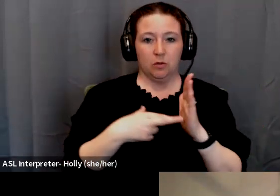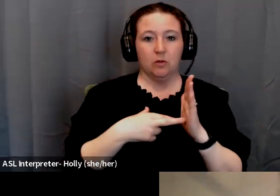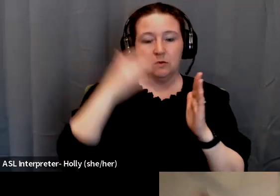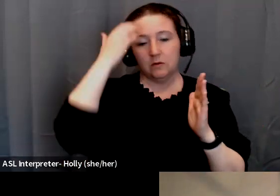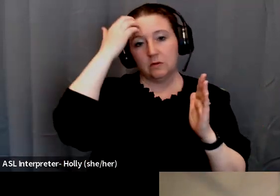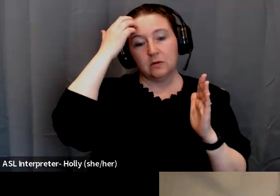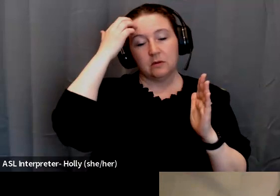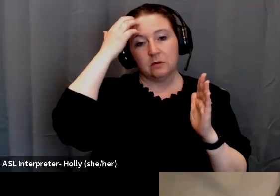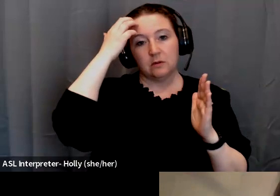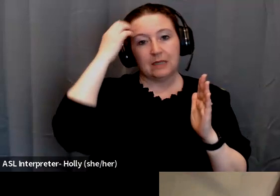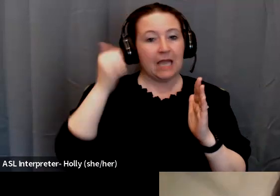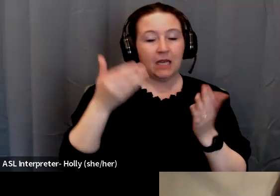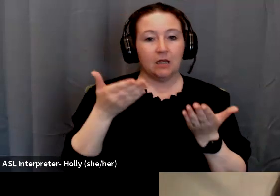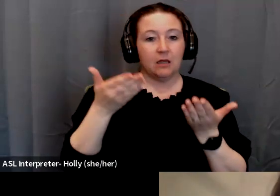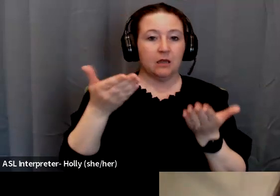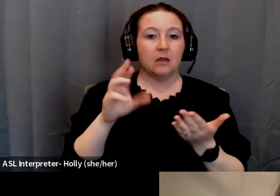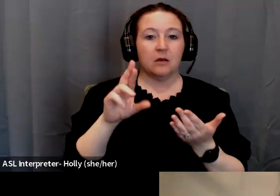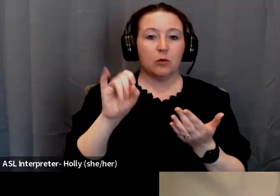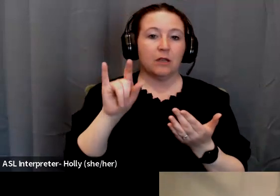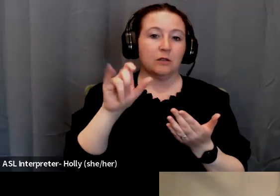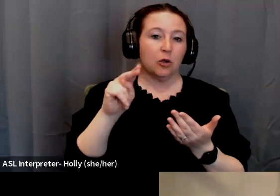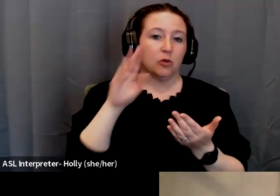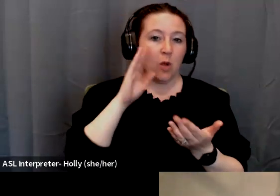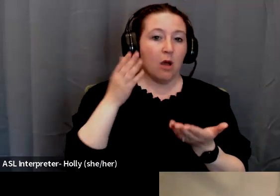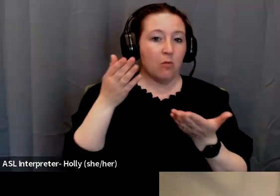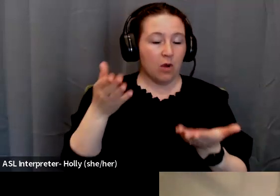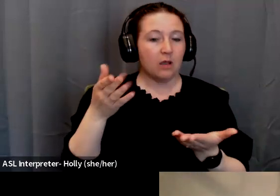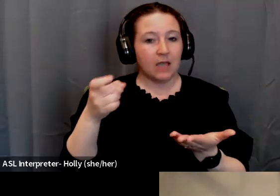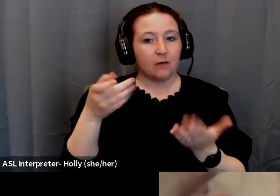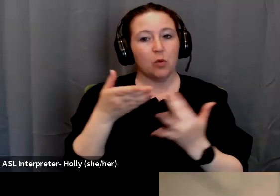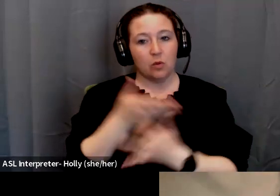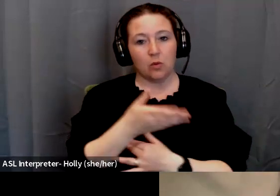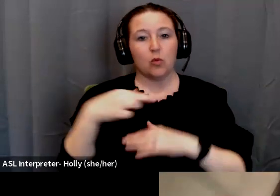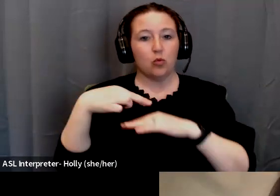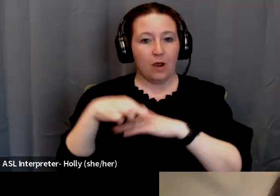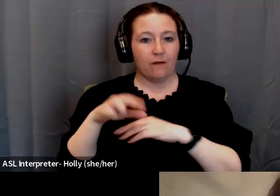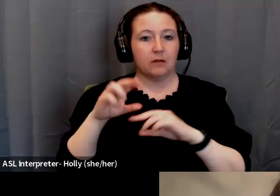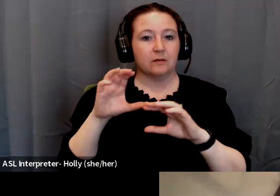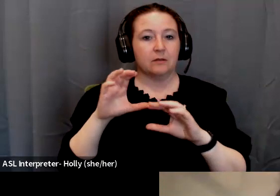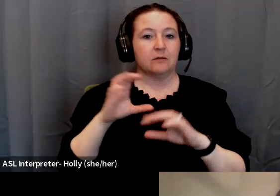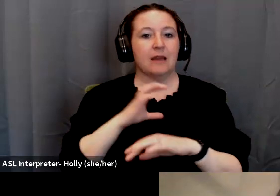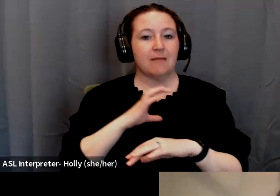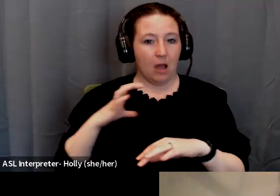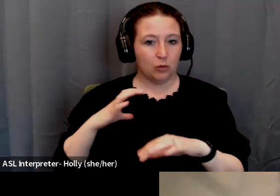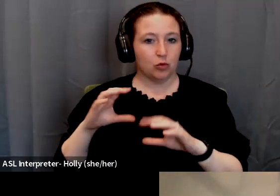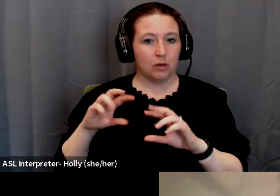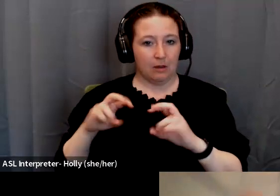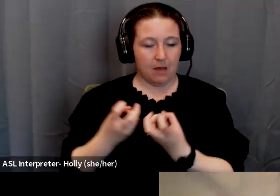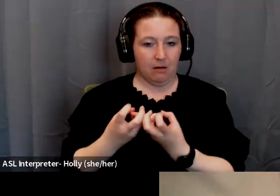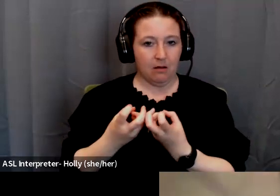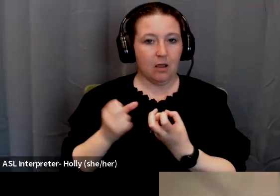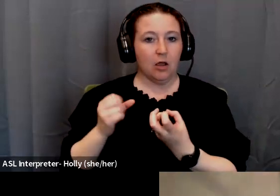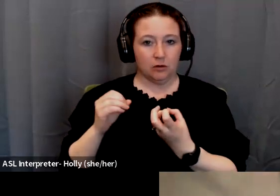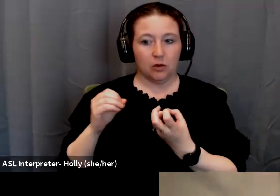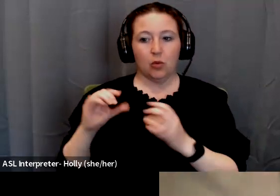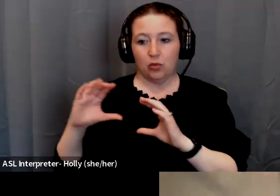any resolutions that people are going to bring to the floor go through the Reference and Council Committee so that a group of people